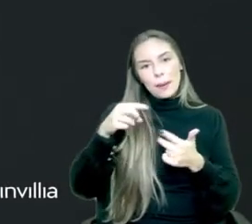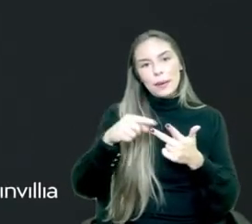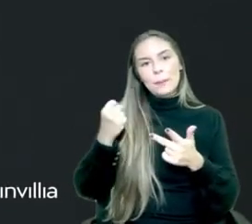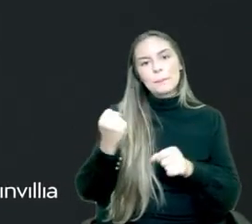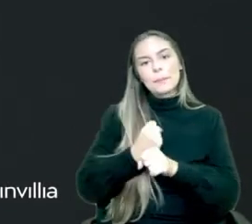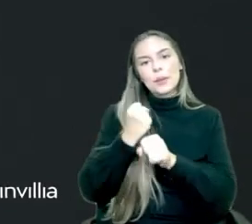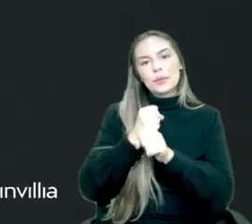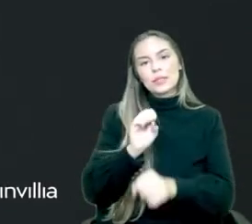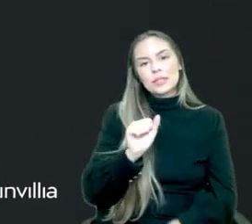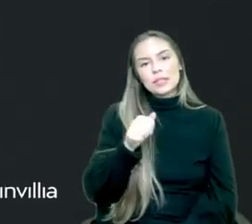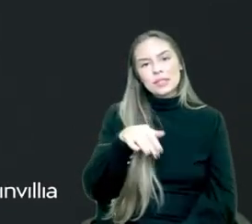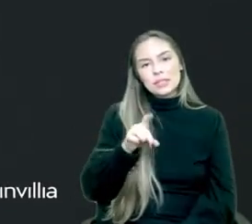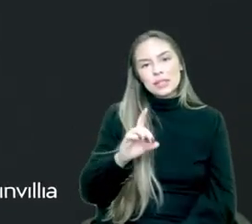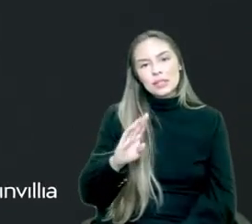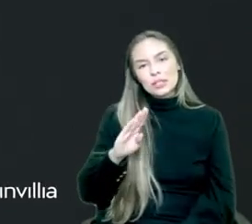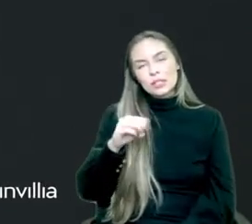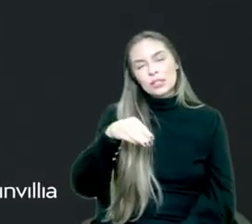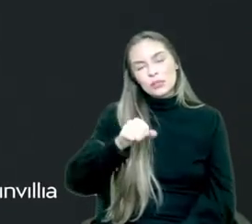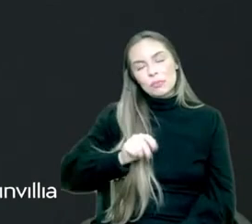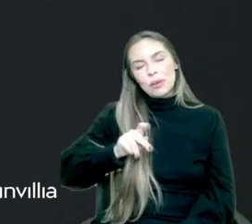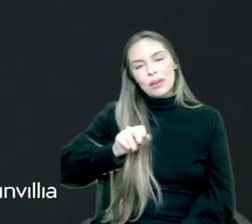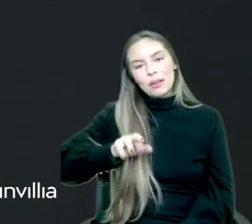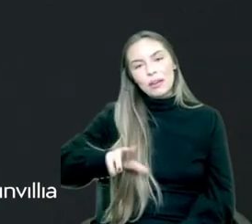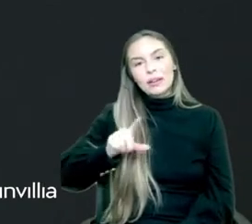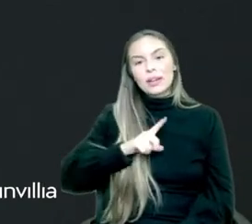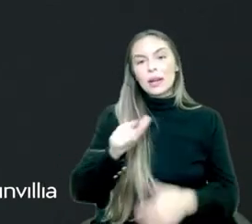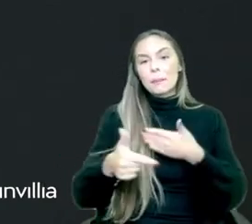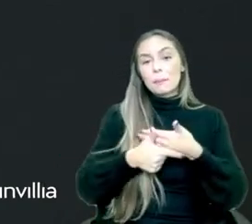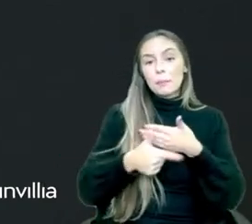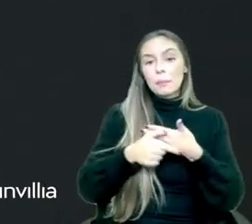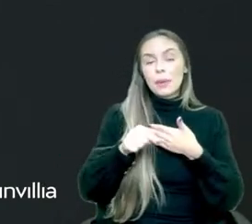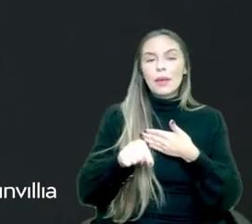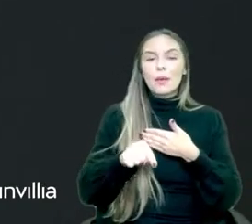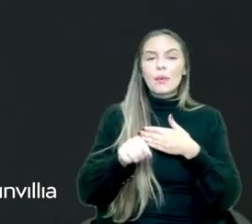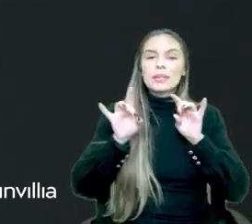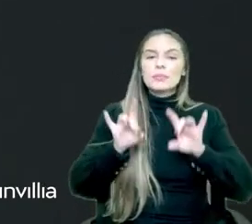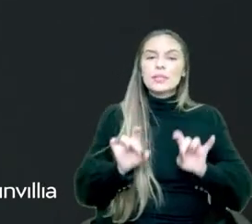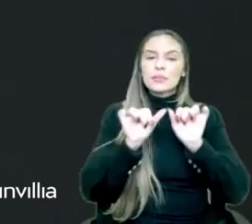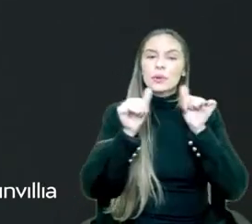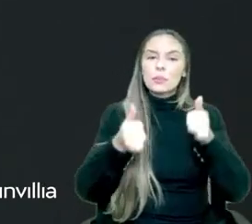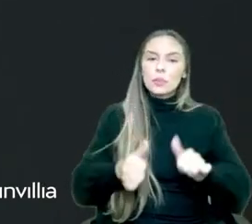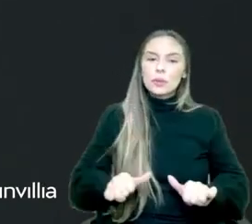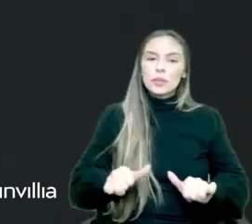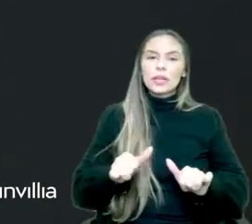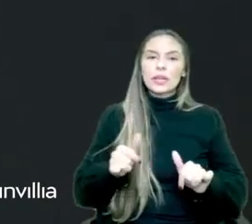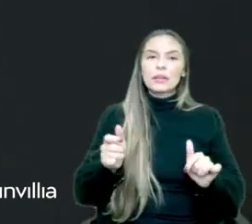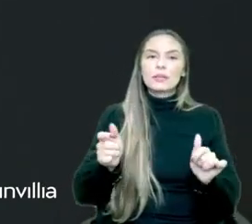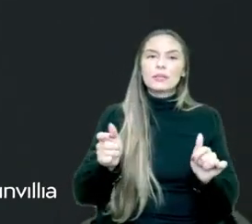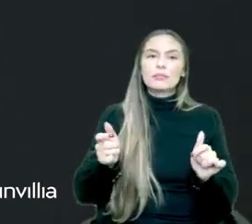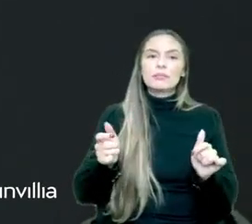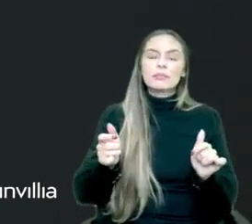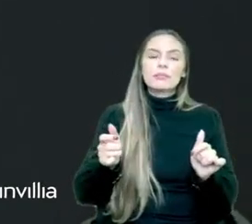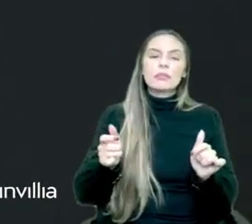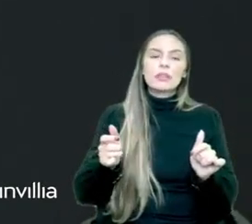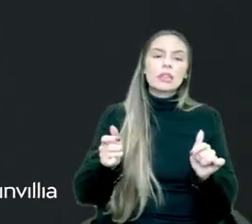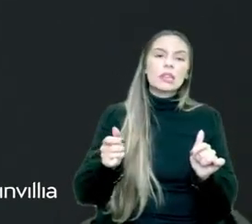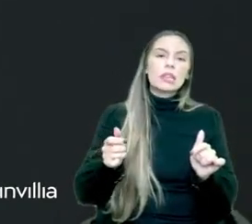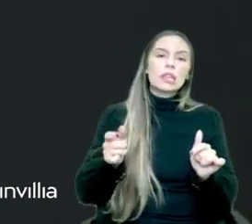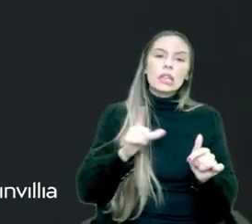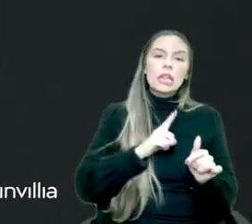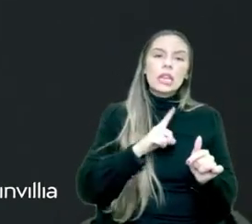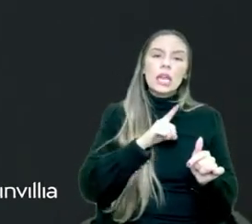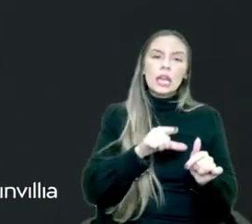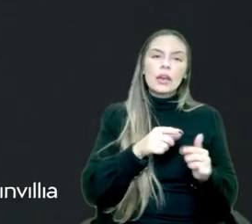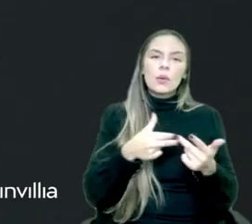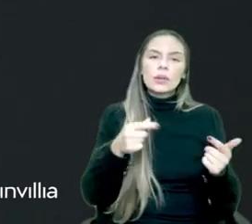have our task-specific models available via SageMaker, and things like contextual